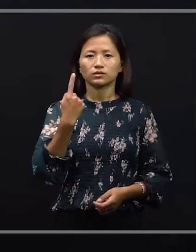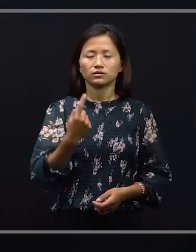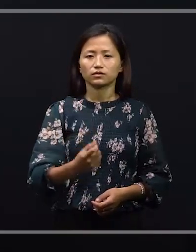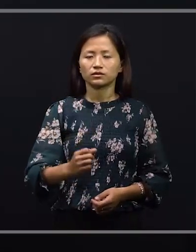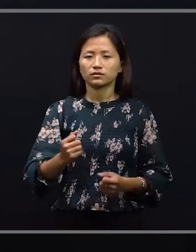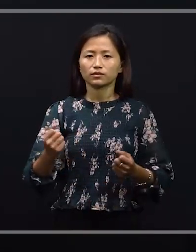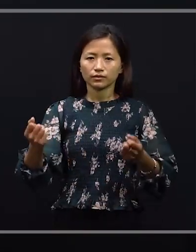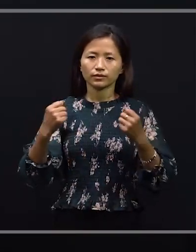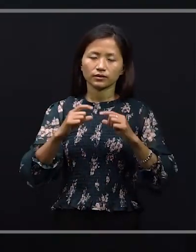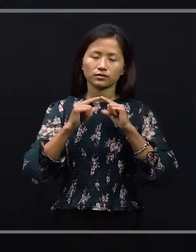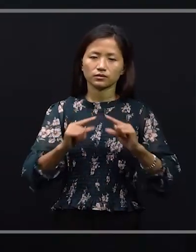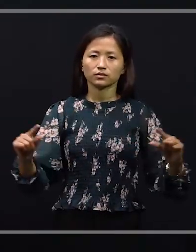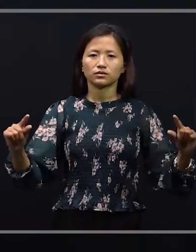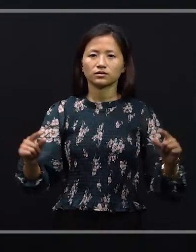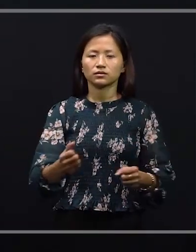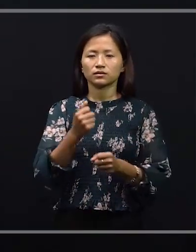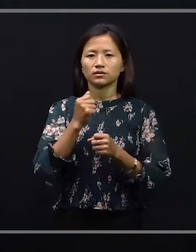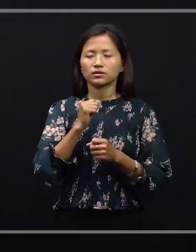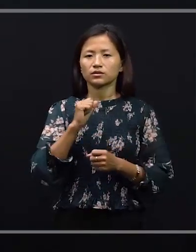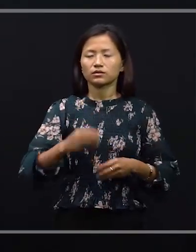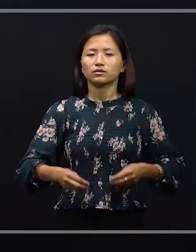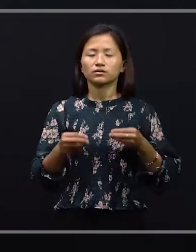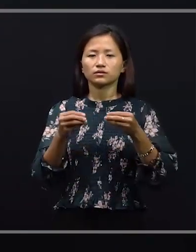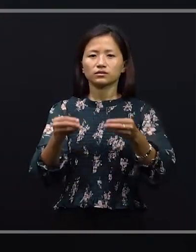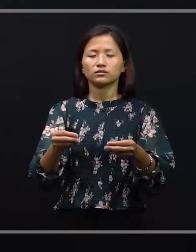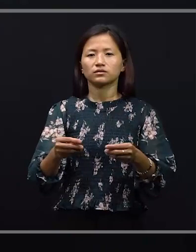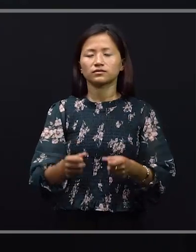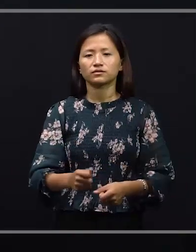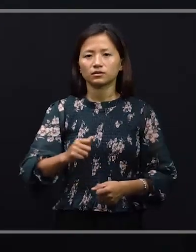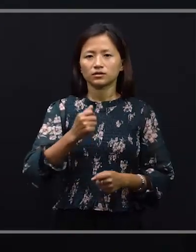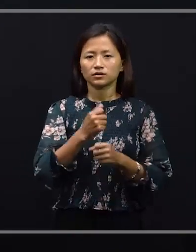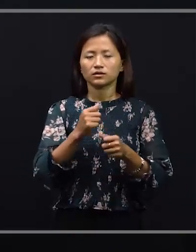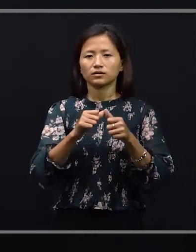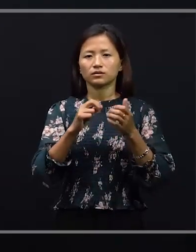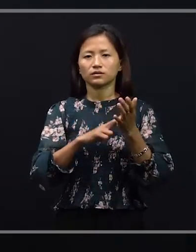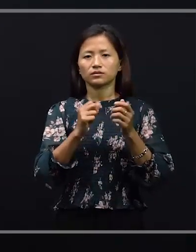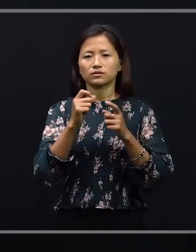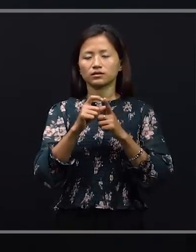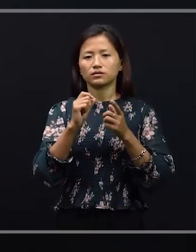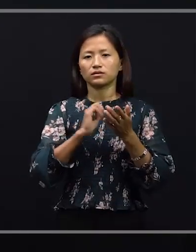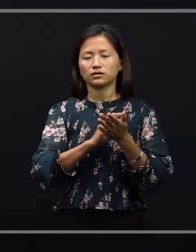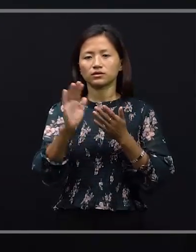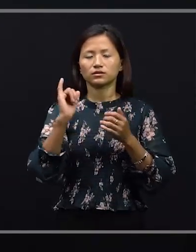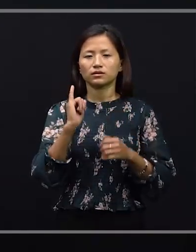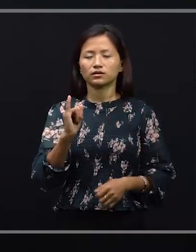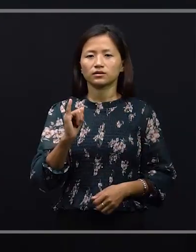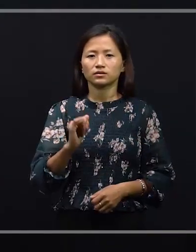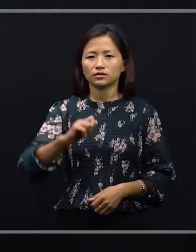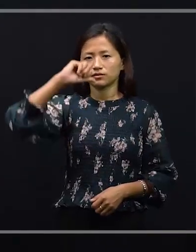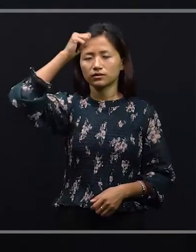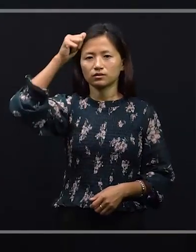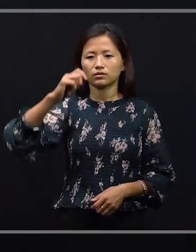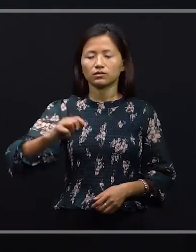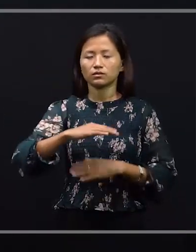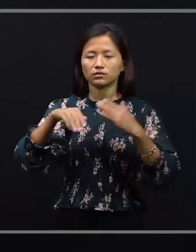greatest contribution of Gandhiji, because he made the people, okay, he asked the Indians, all the Indians to go